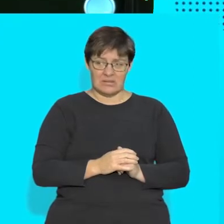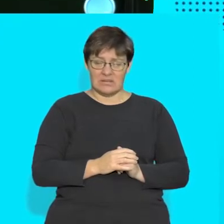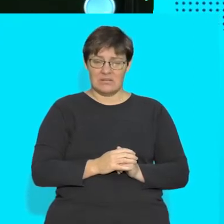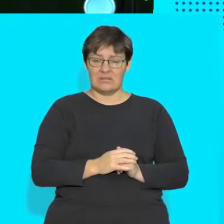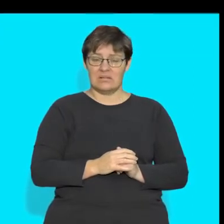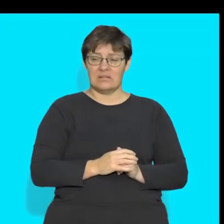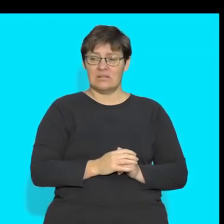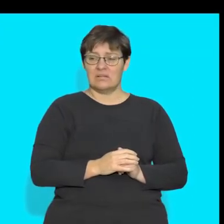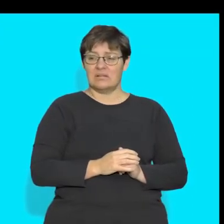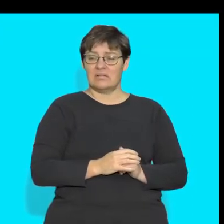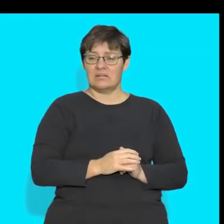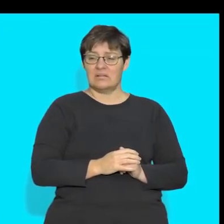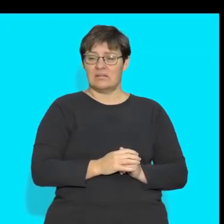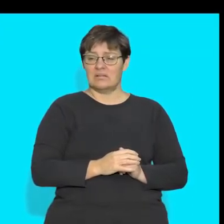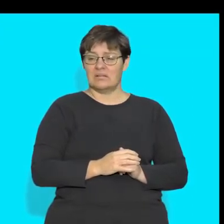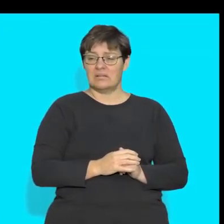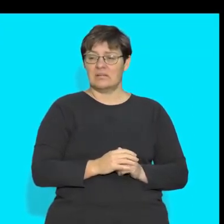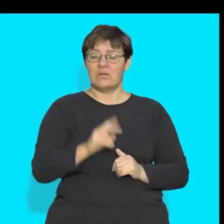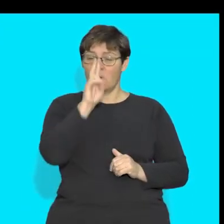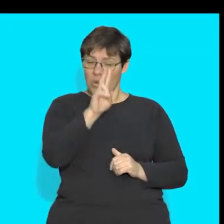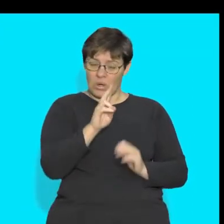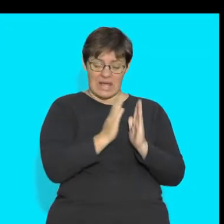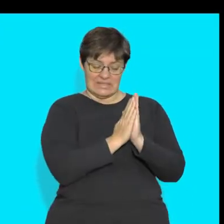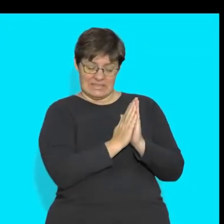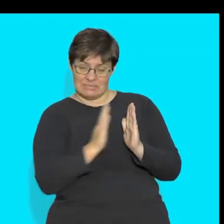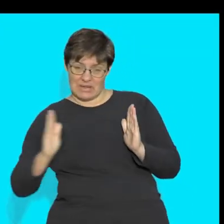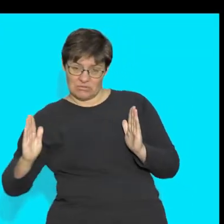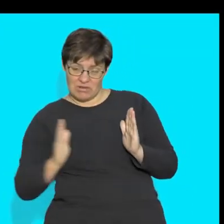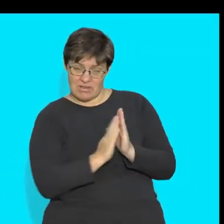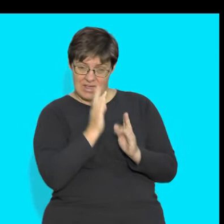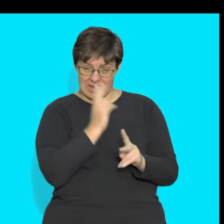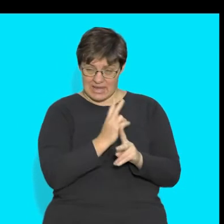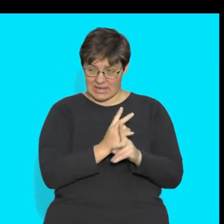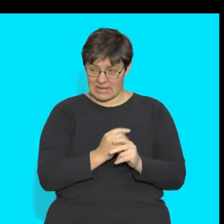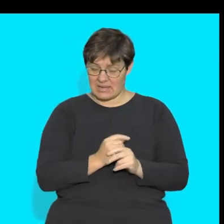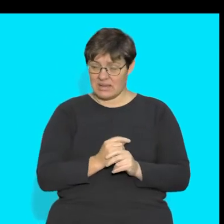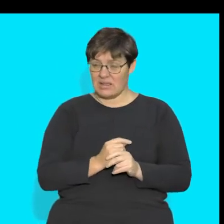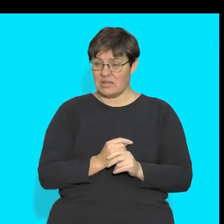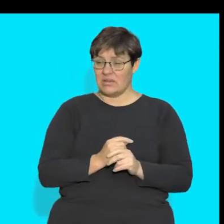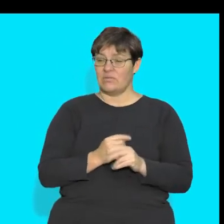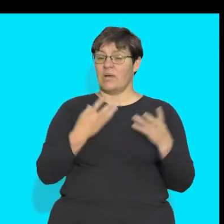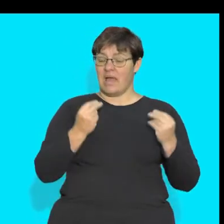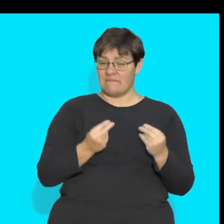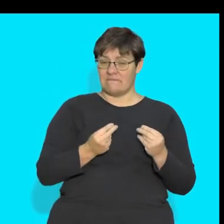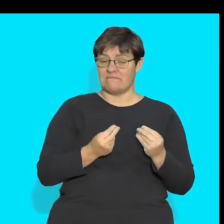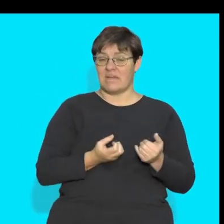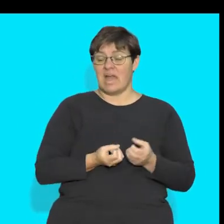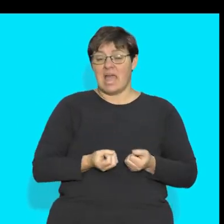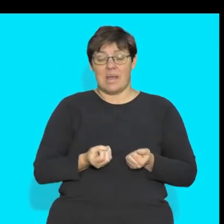The emission so we're looking at the spectra again, and we've got the